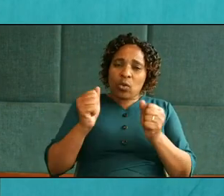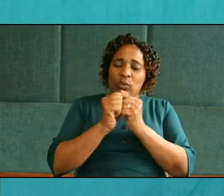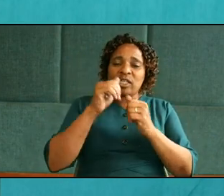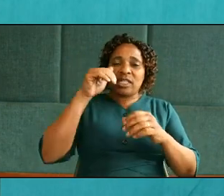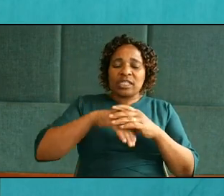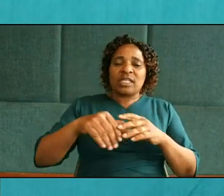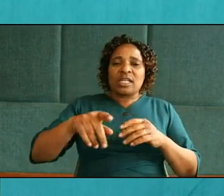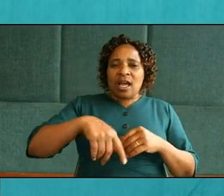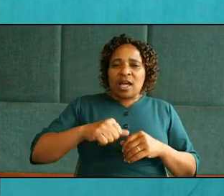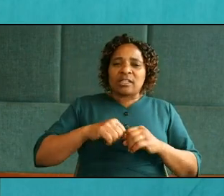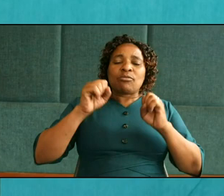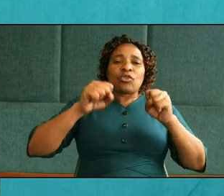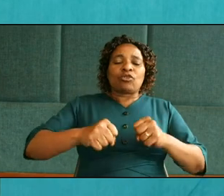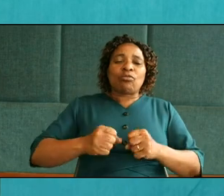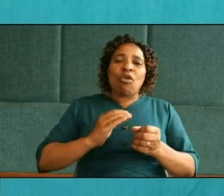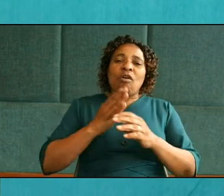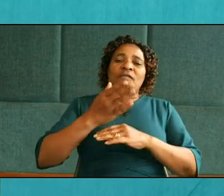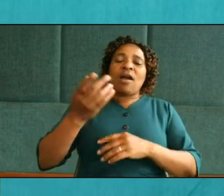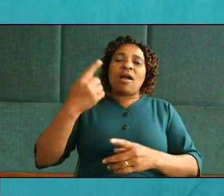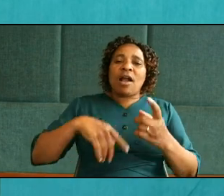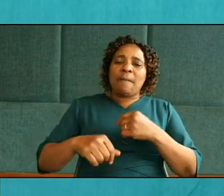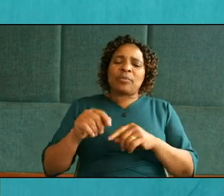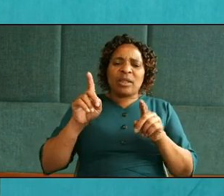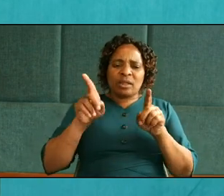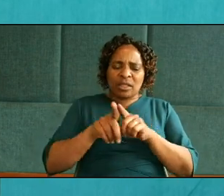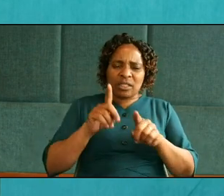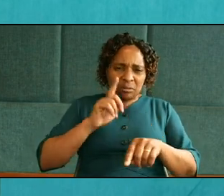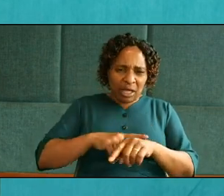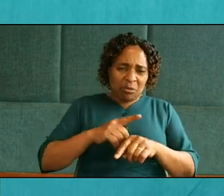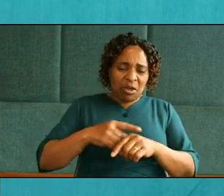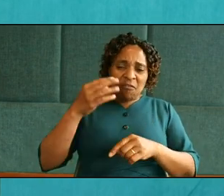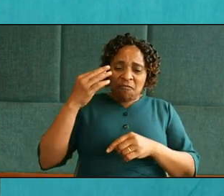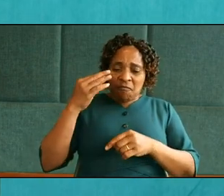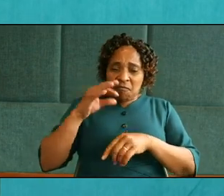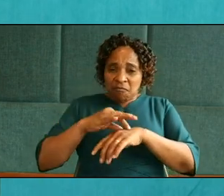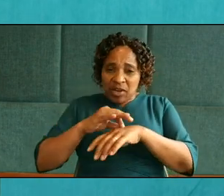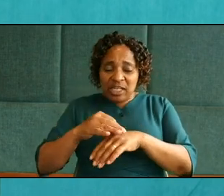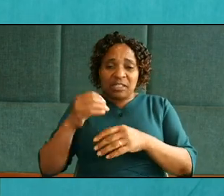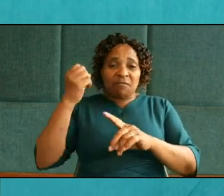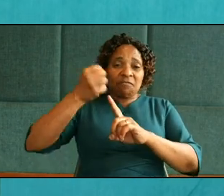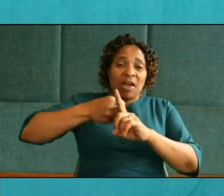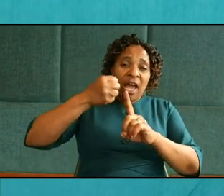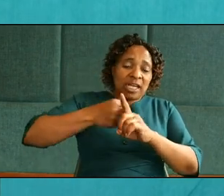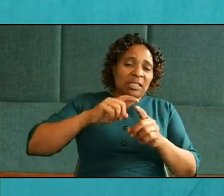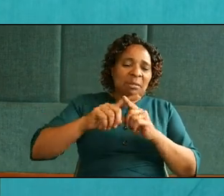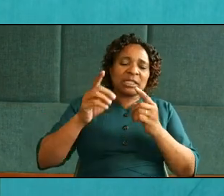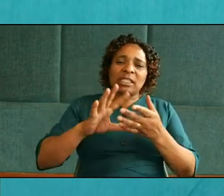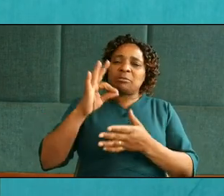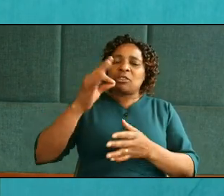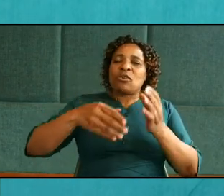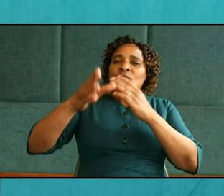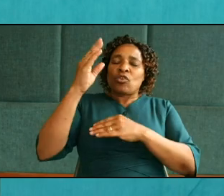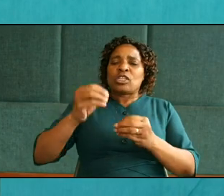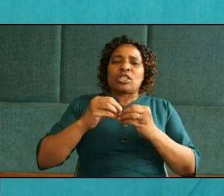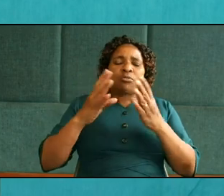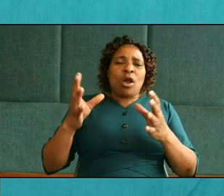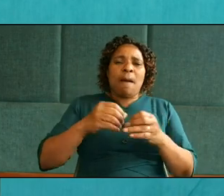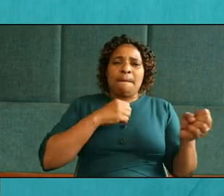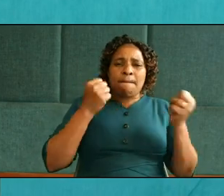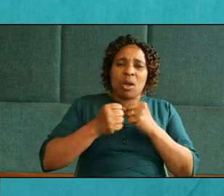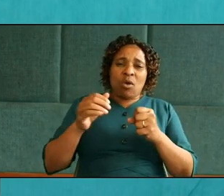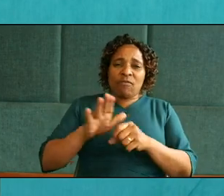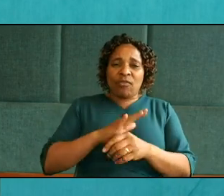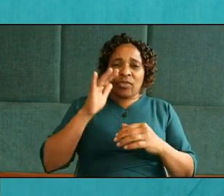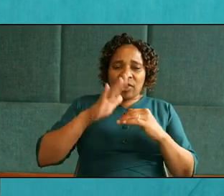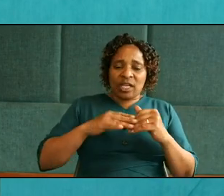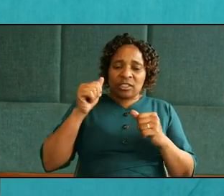able to overcome all this. Yes, the flesh might fight against you, but the Spirit of God is even more powerful than that. And even